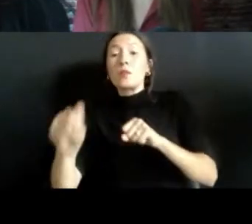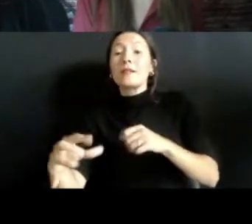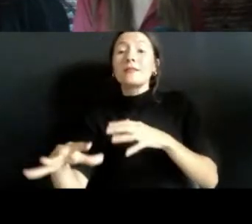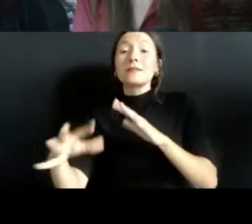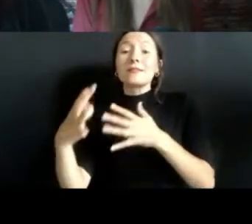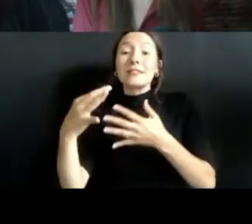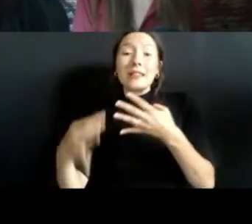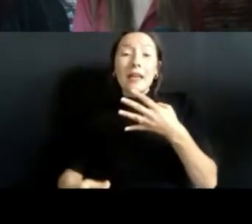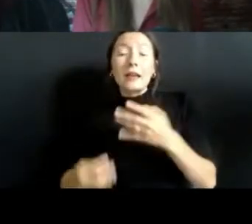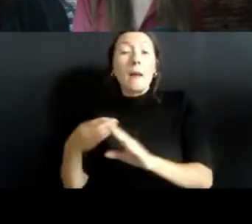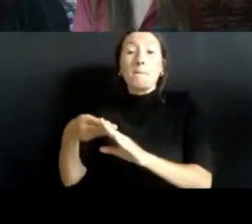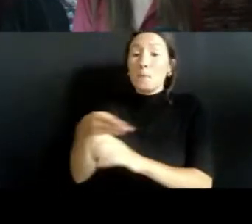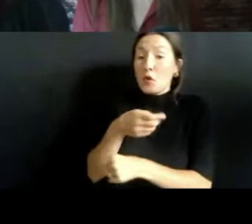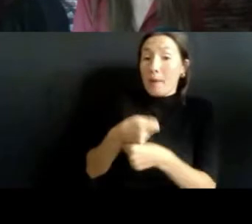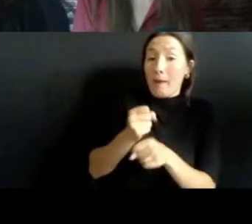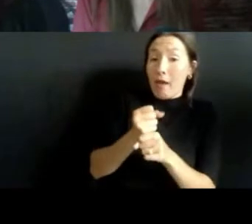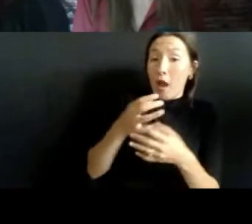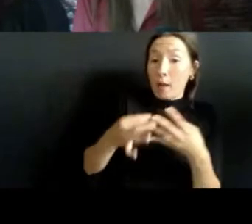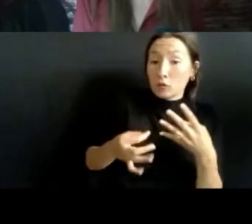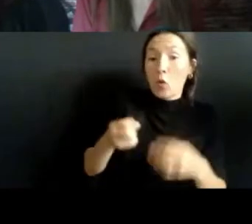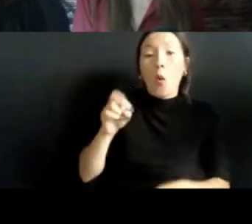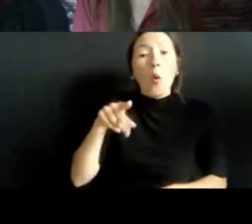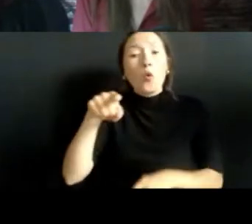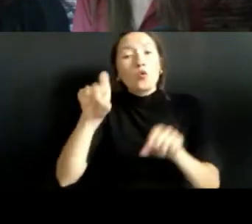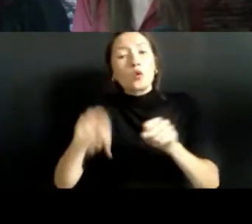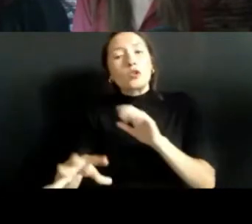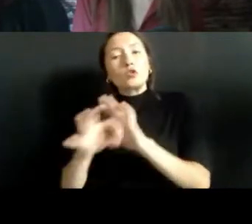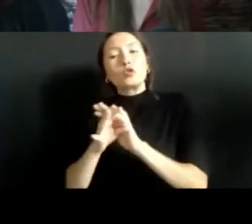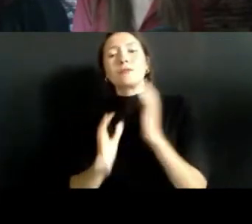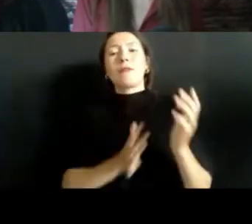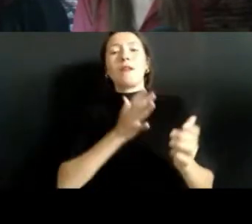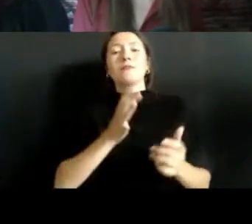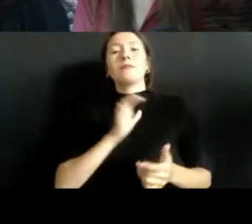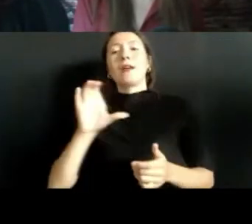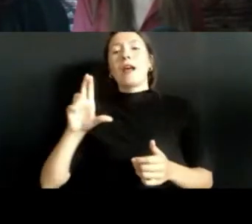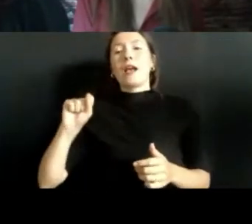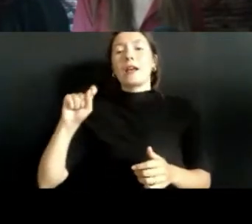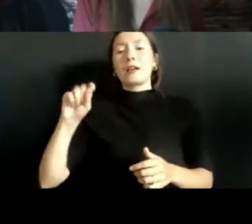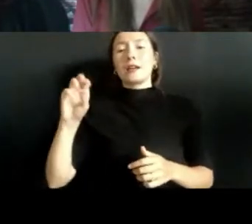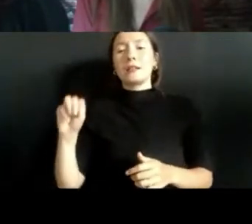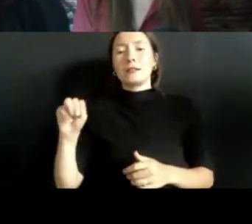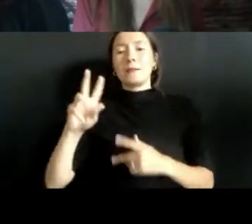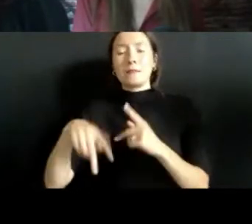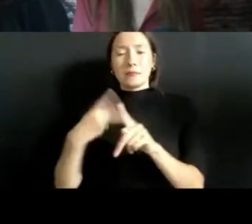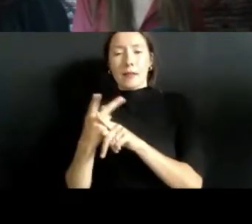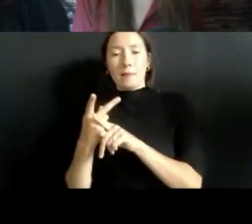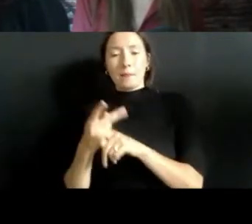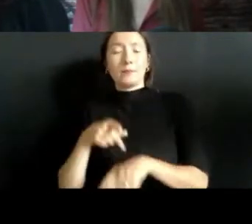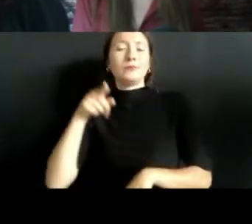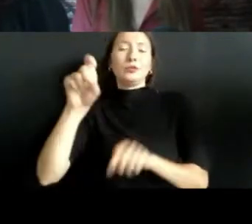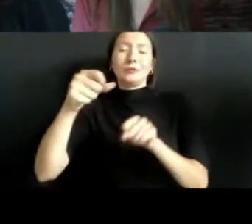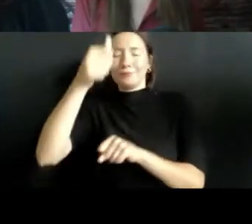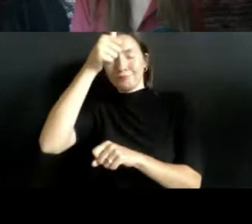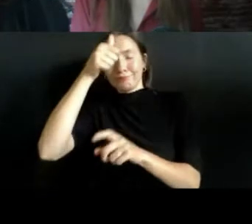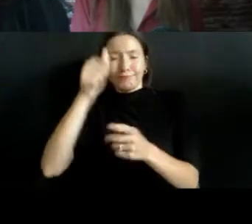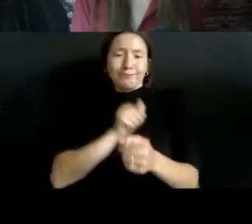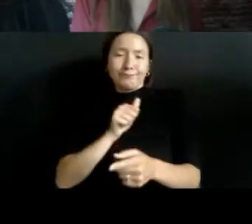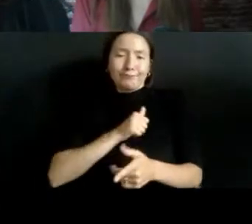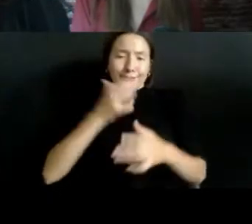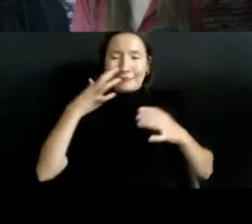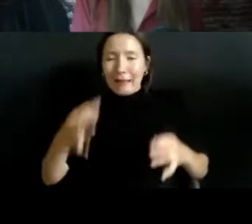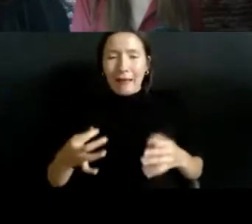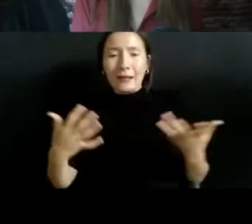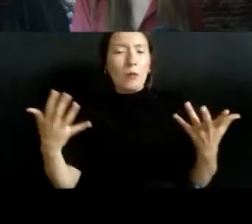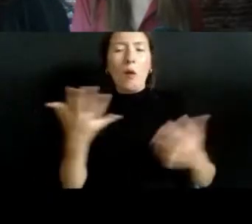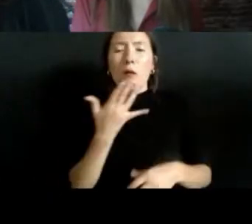pre-made options or choose a custom format where you can set your own formatting for shading, font, and border color. In